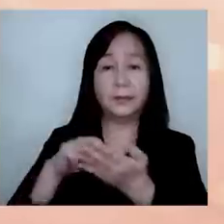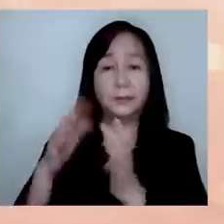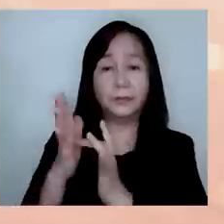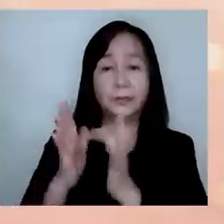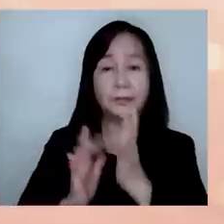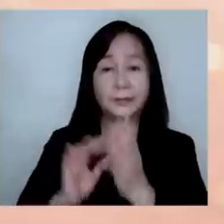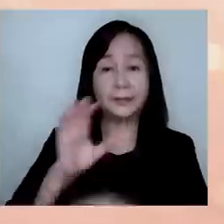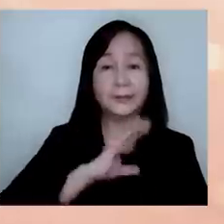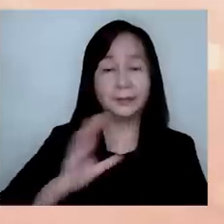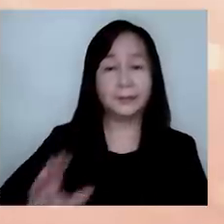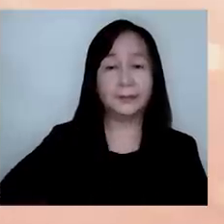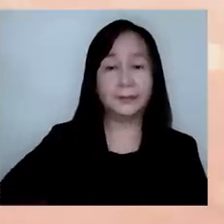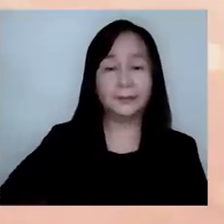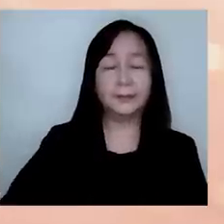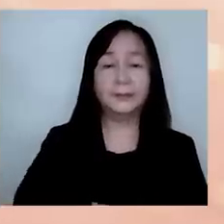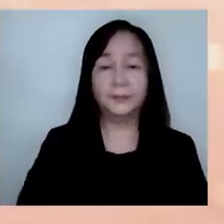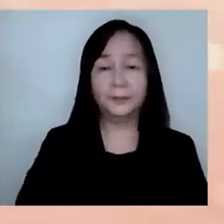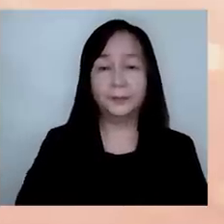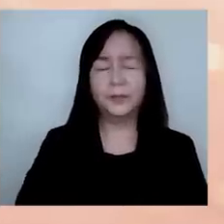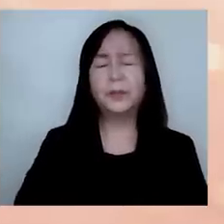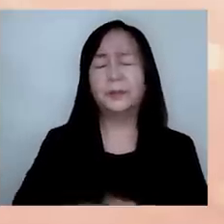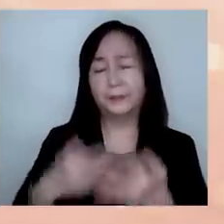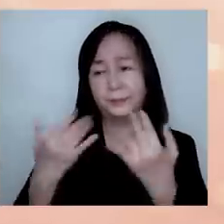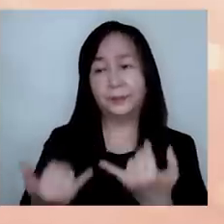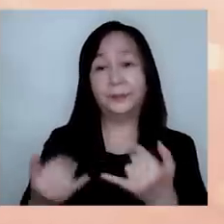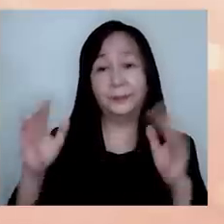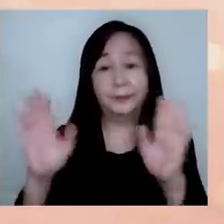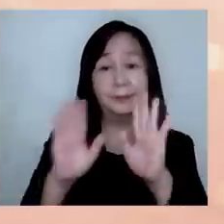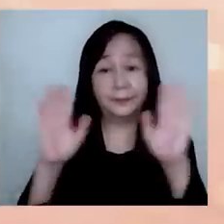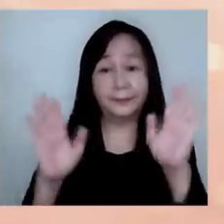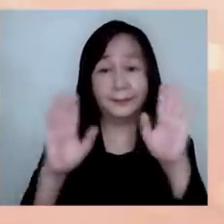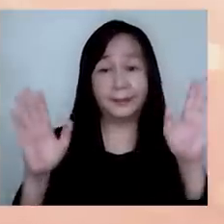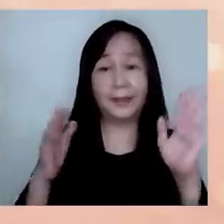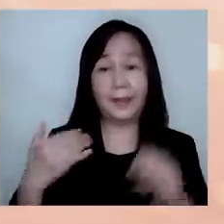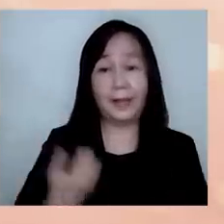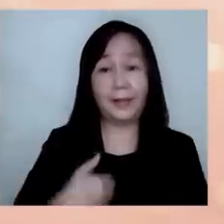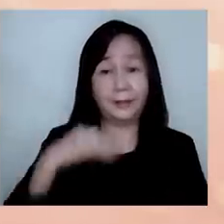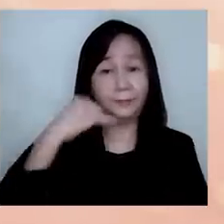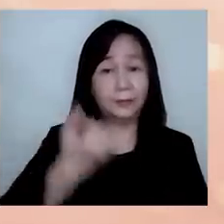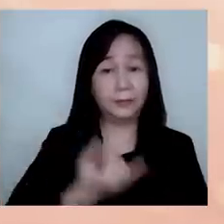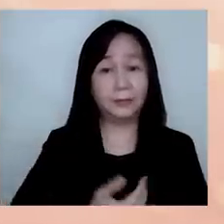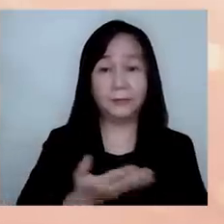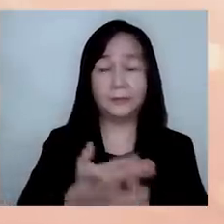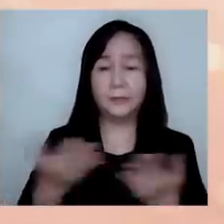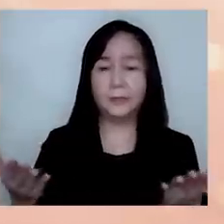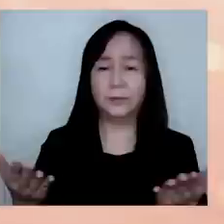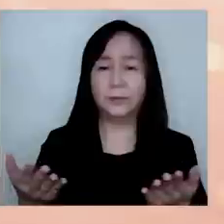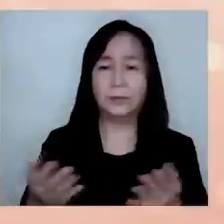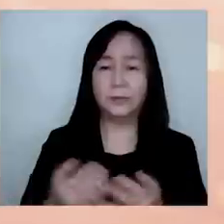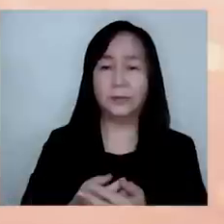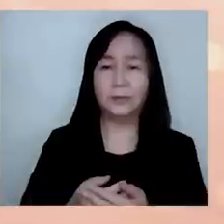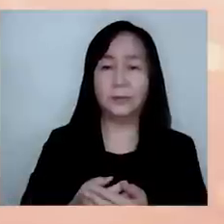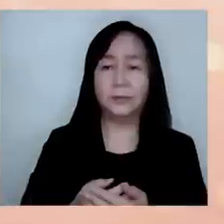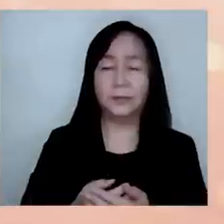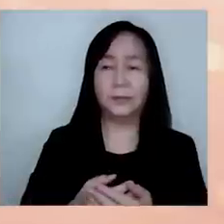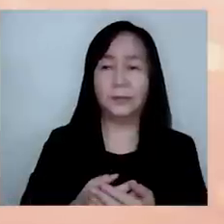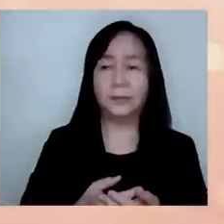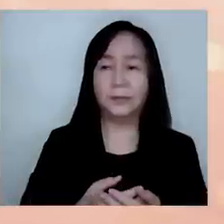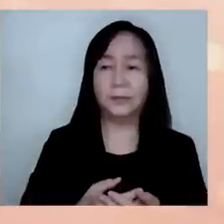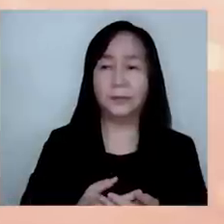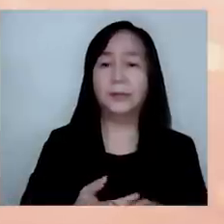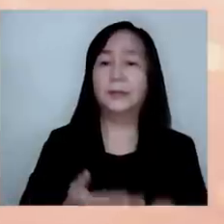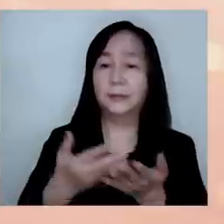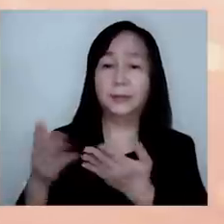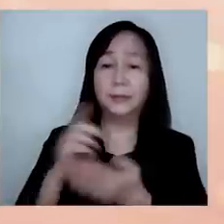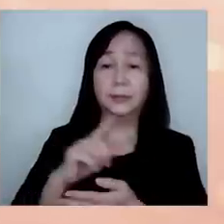and for this Sunday I invite you to pray to the Lord for this site